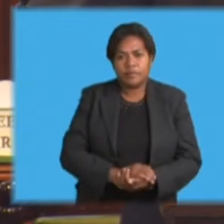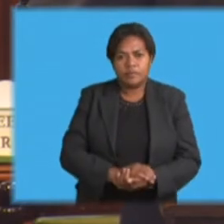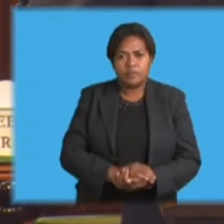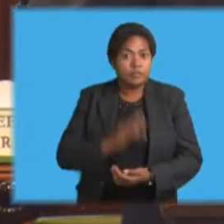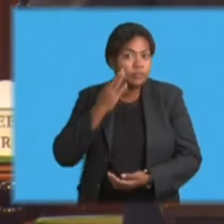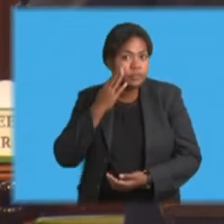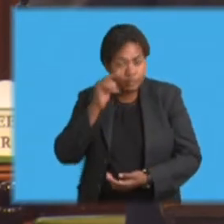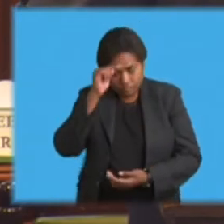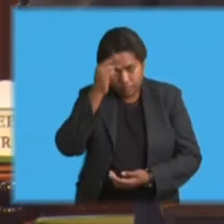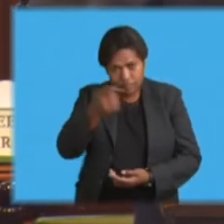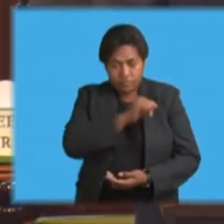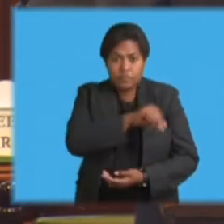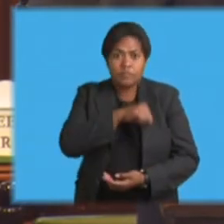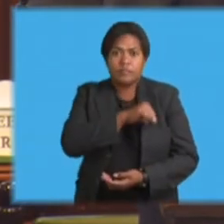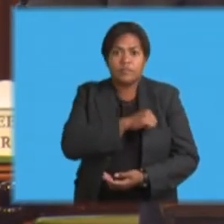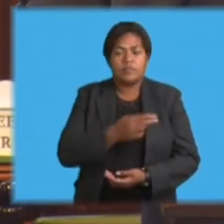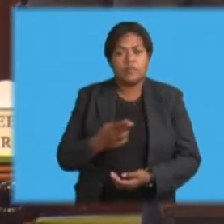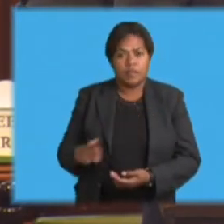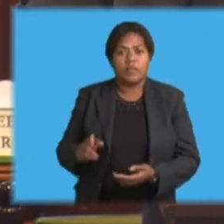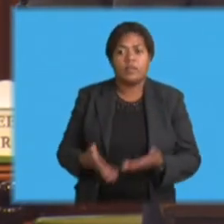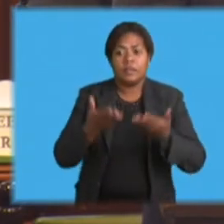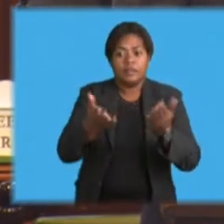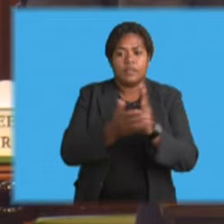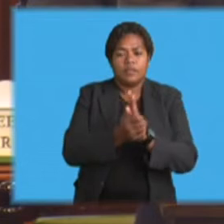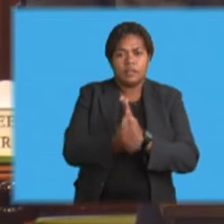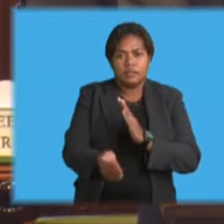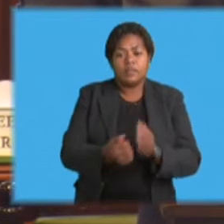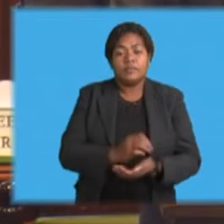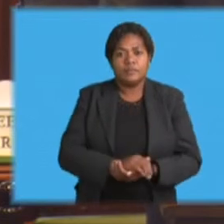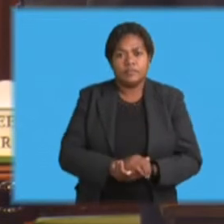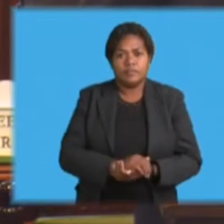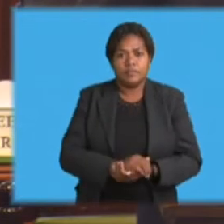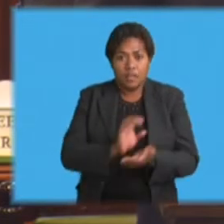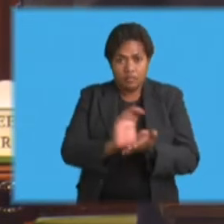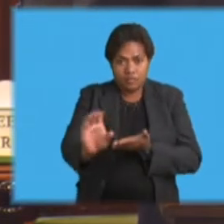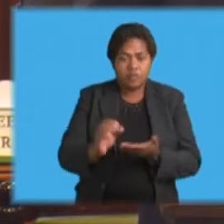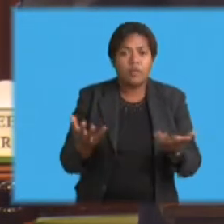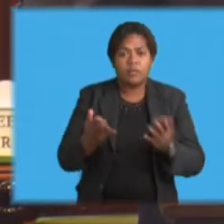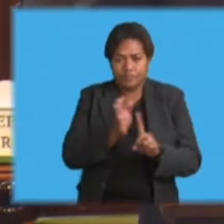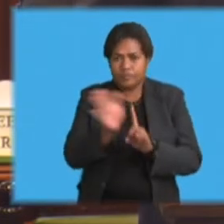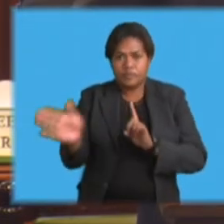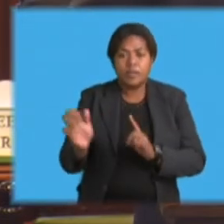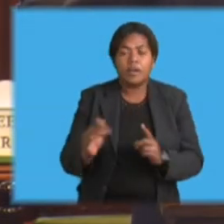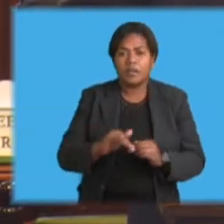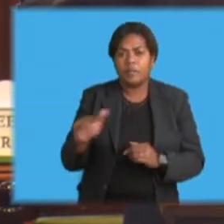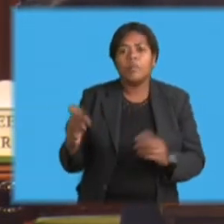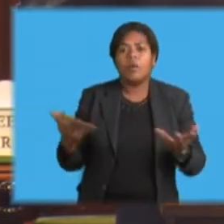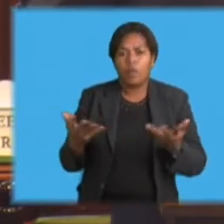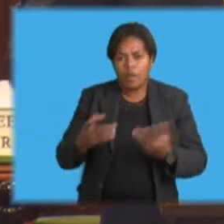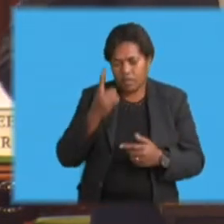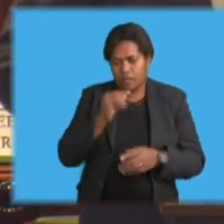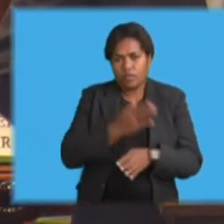understand what their aptitudes are, then they can be given the counseling that direct them in the kind of careers that they should undertake.